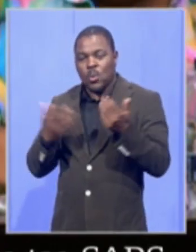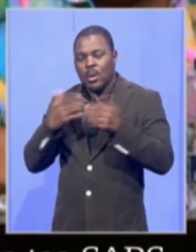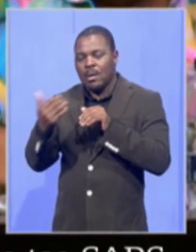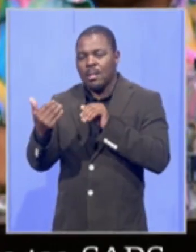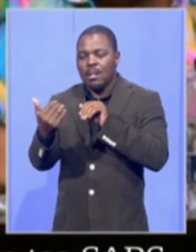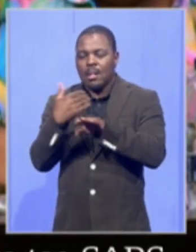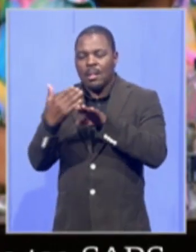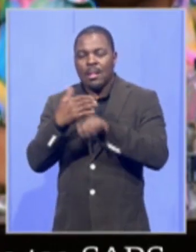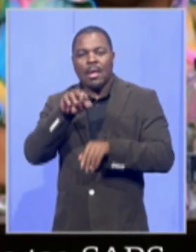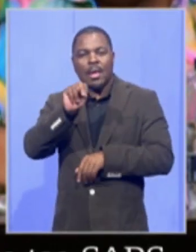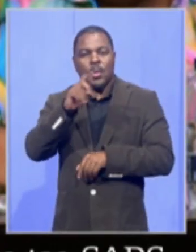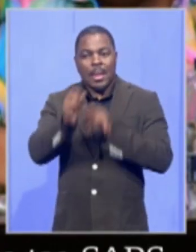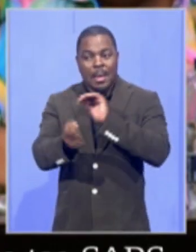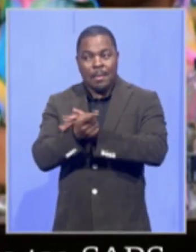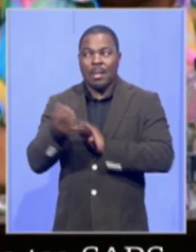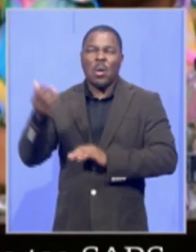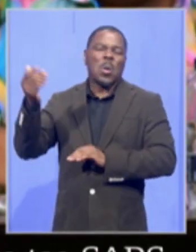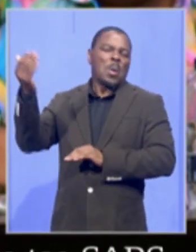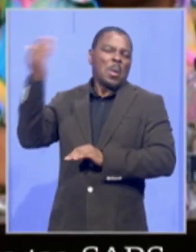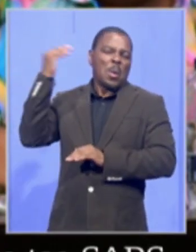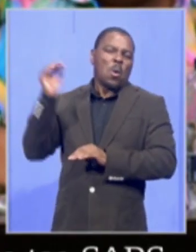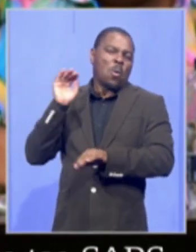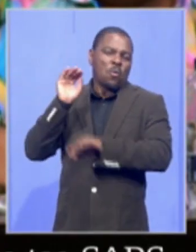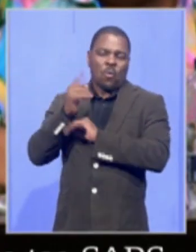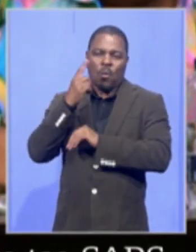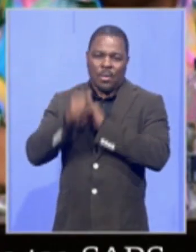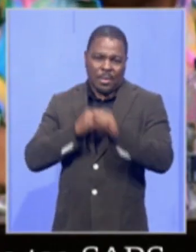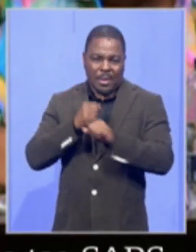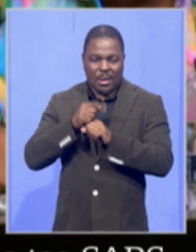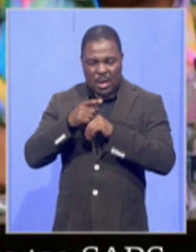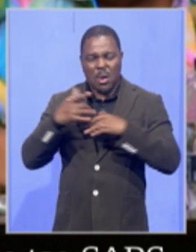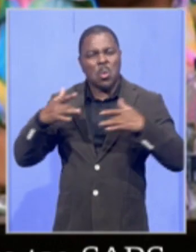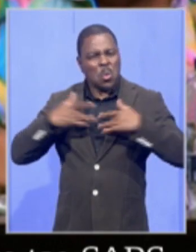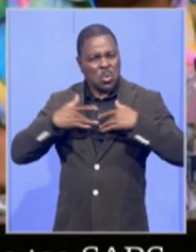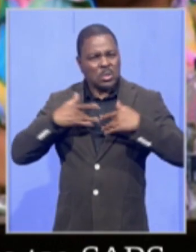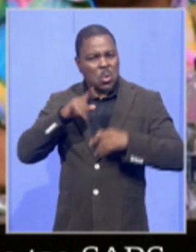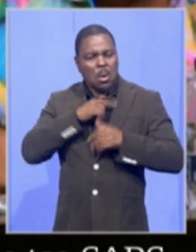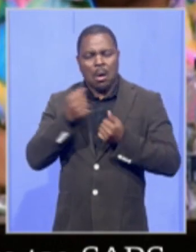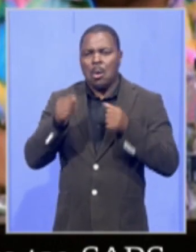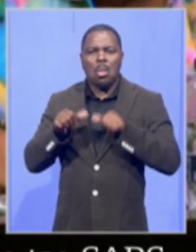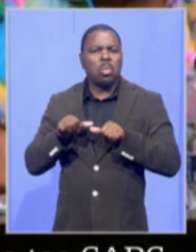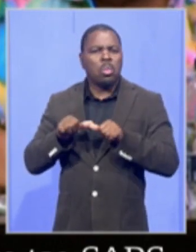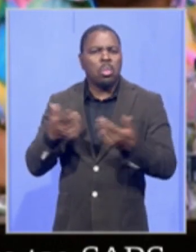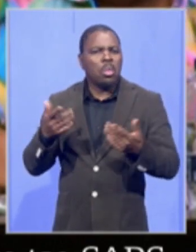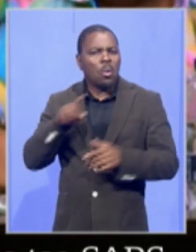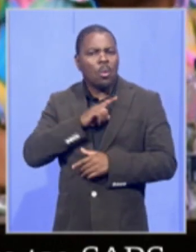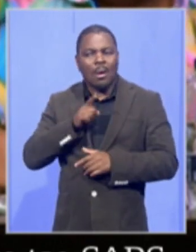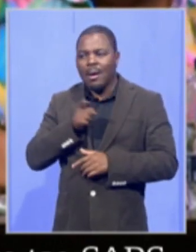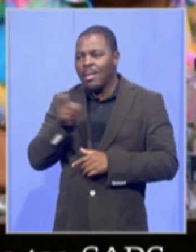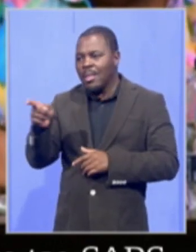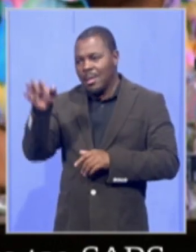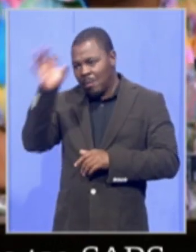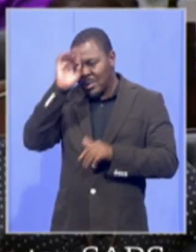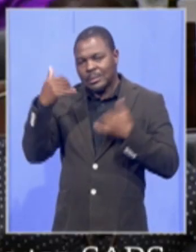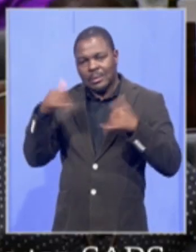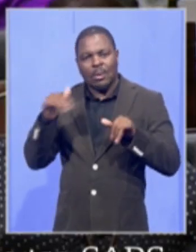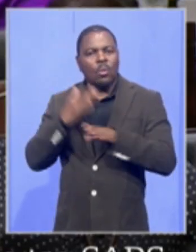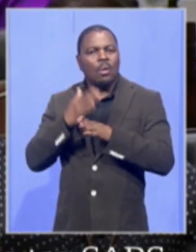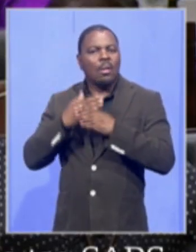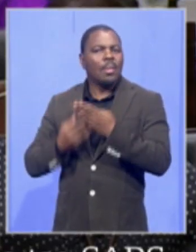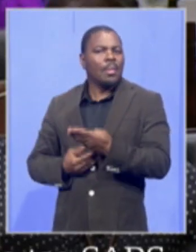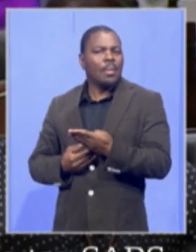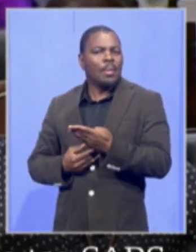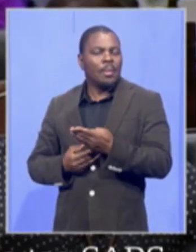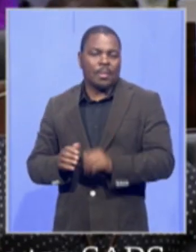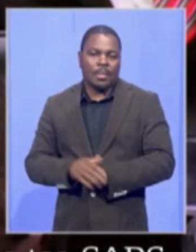N1 over a year ago, is a huge concern for the committee because they are still in service of the South African Police Service.